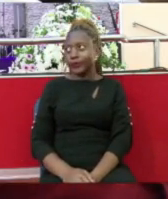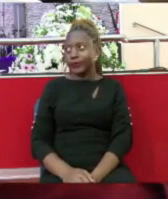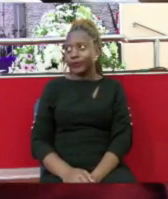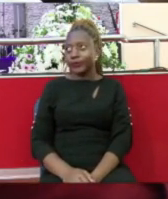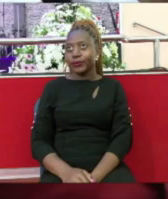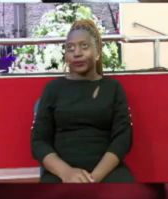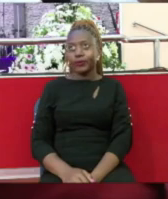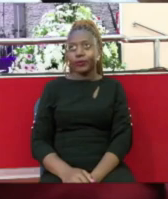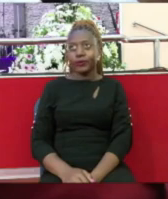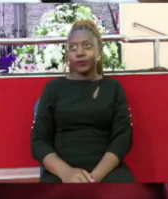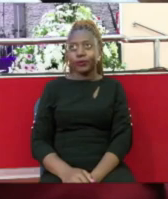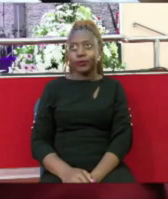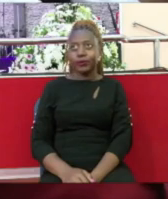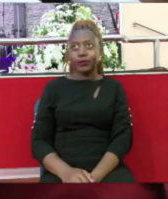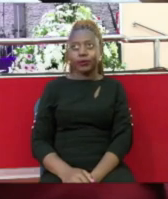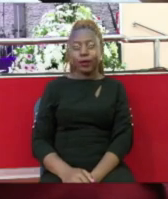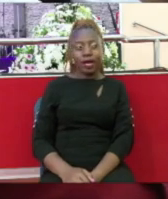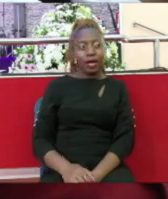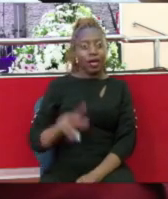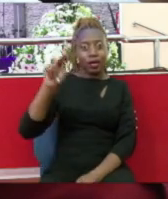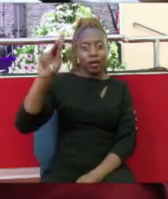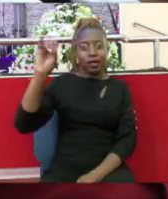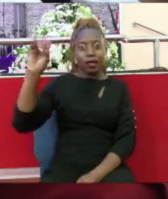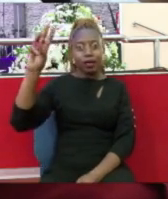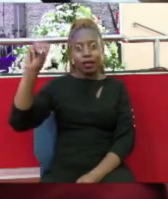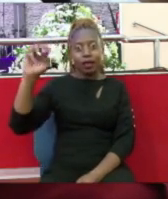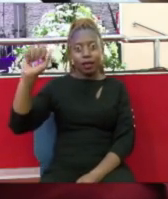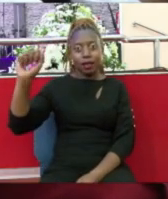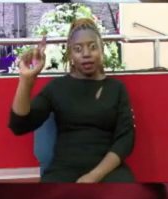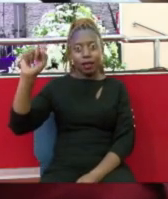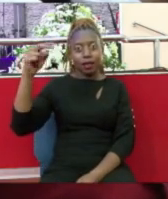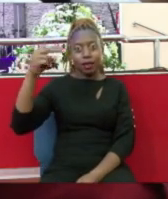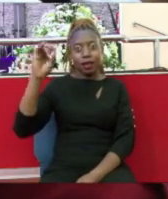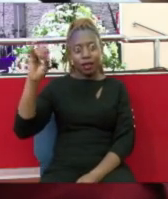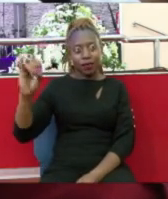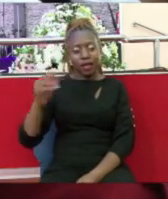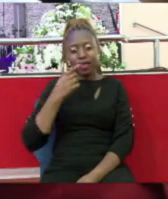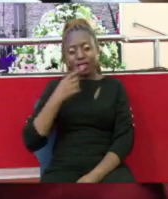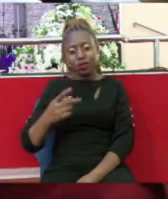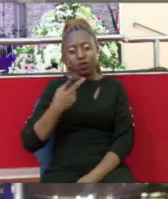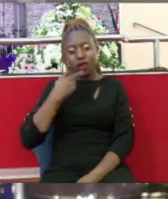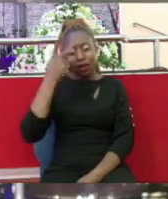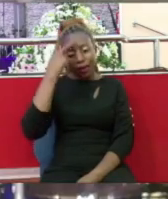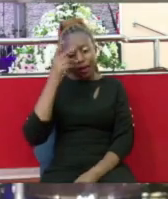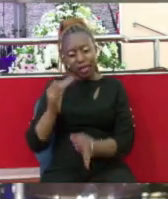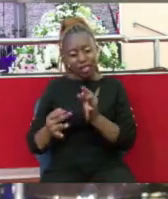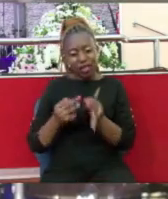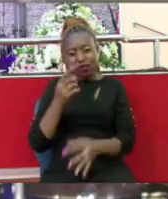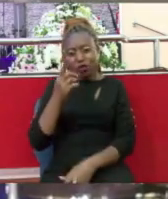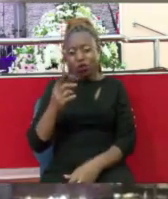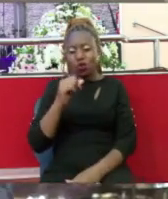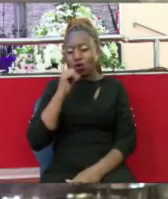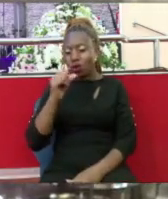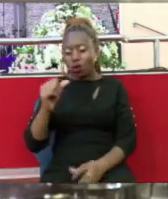Mrs. Kimathi did not mean our words. She told that parent, if you cannot allow your child to